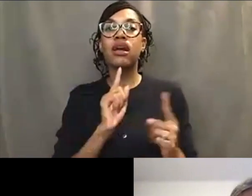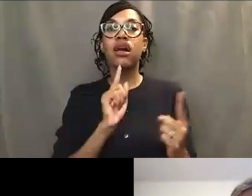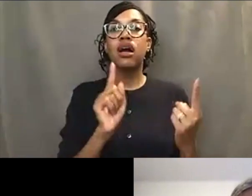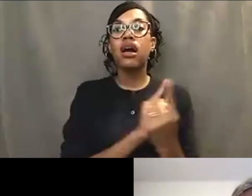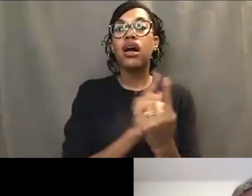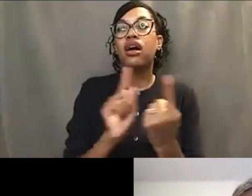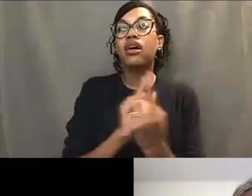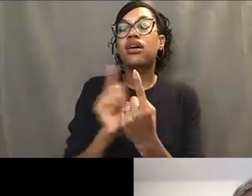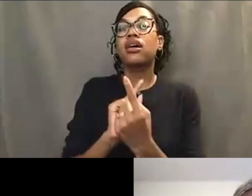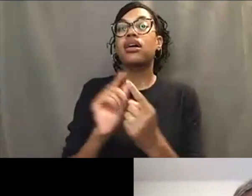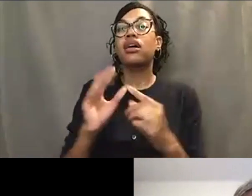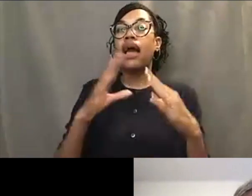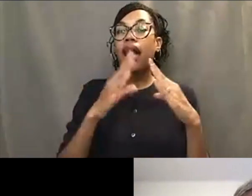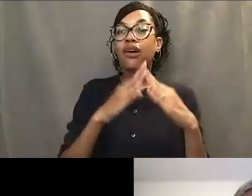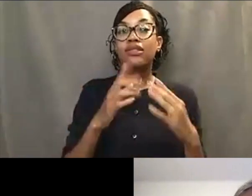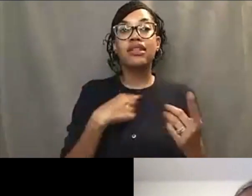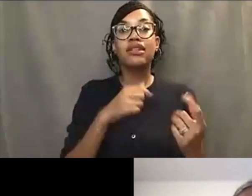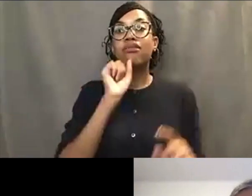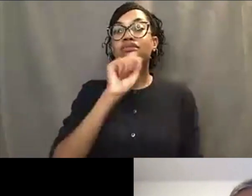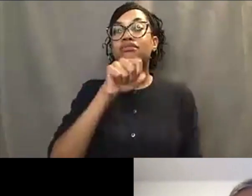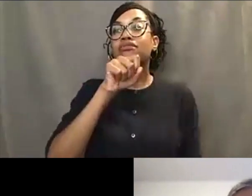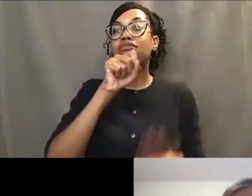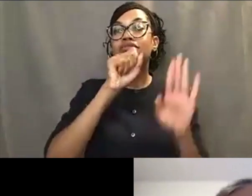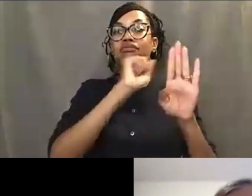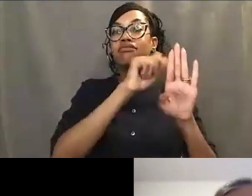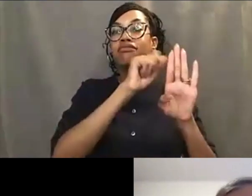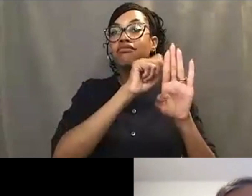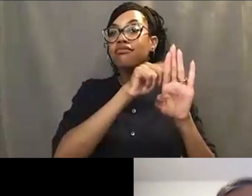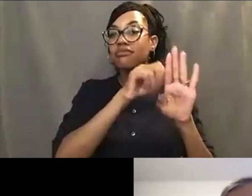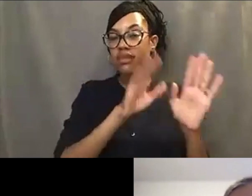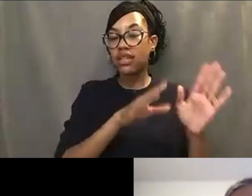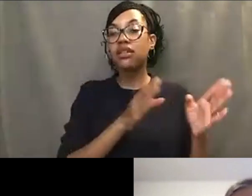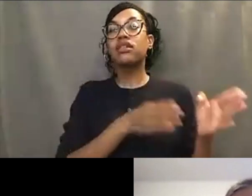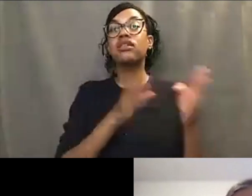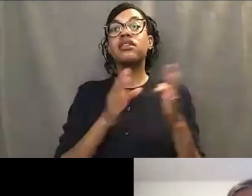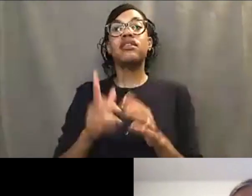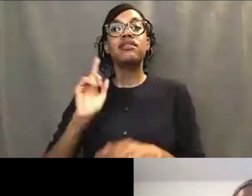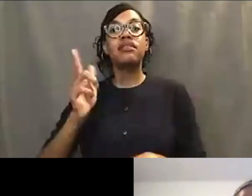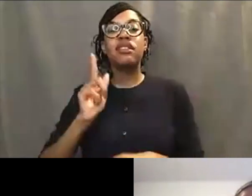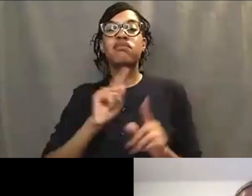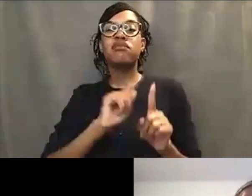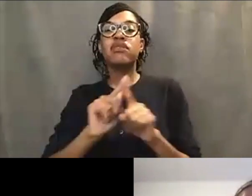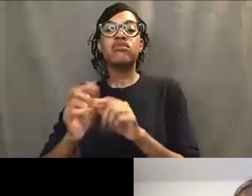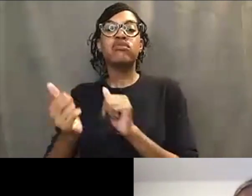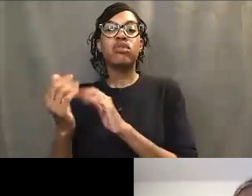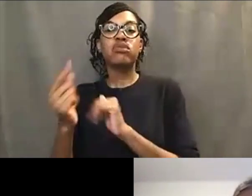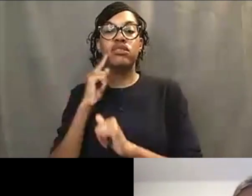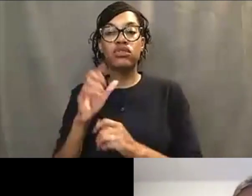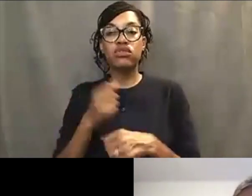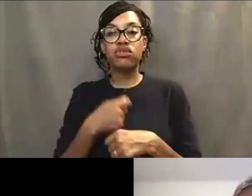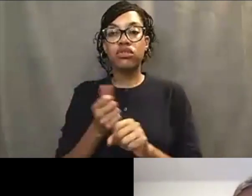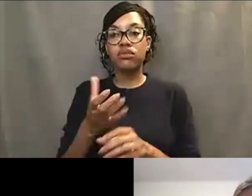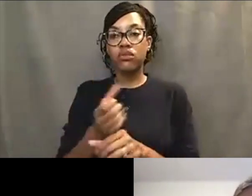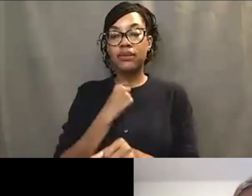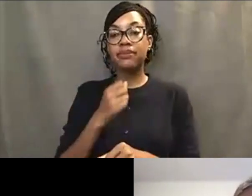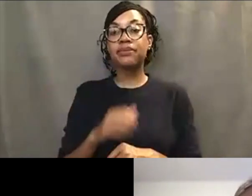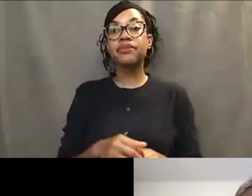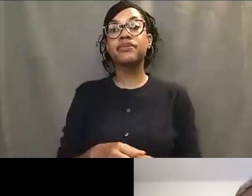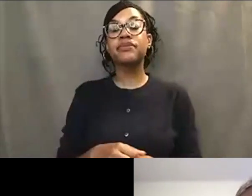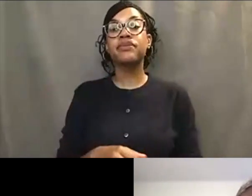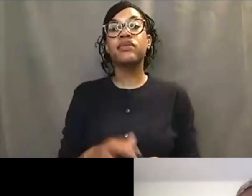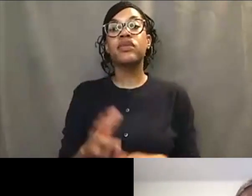community organizing in three ways. One, we wanted to ensure that we